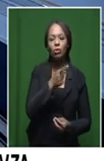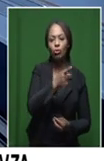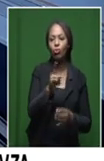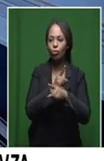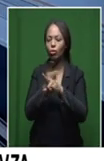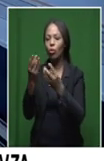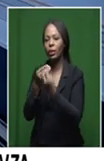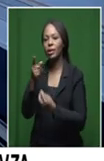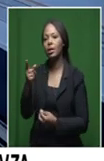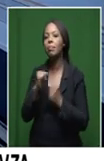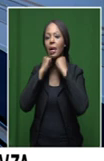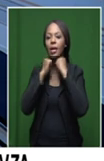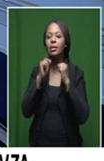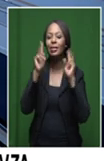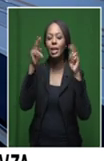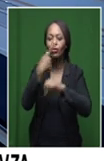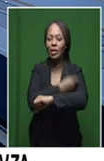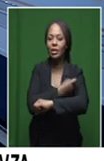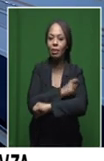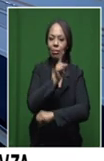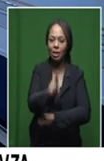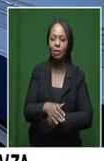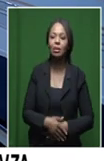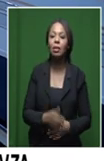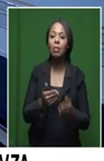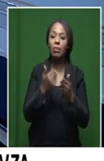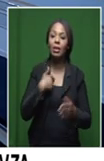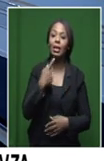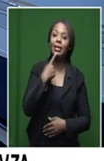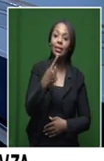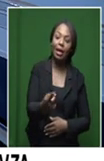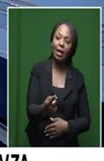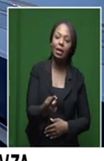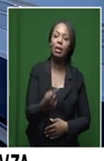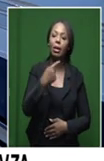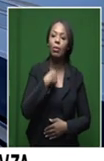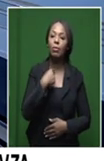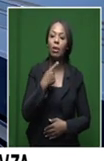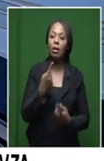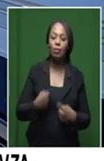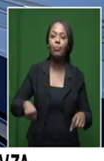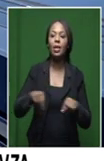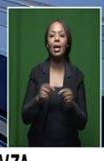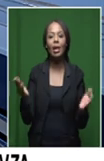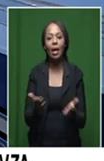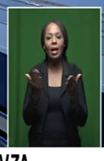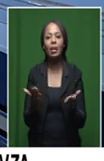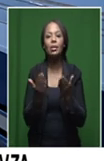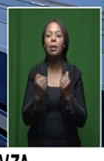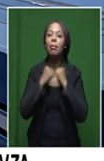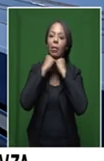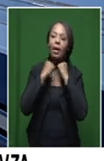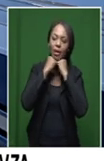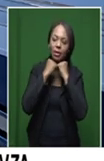about vaccination. As I said earlier, we would encourage parents or other adults to accompany